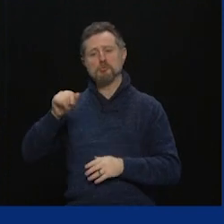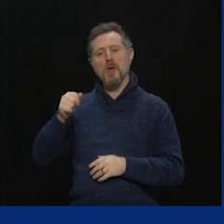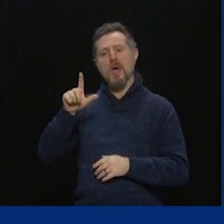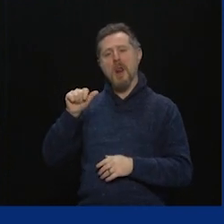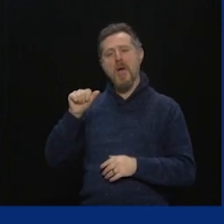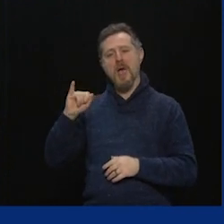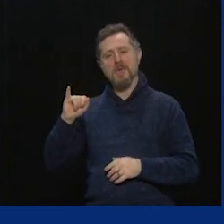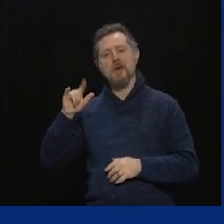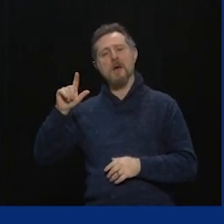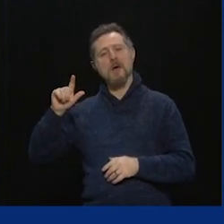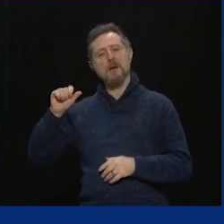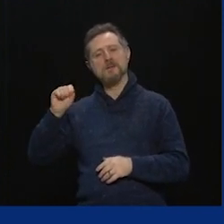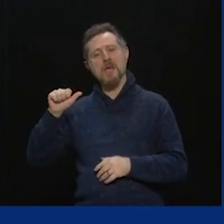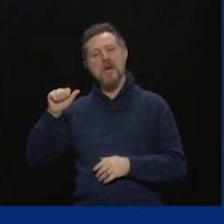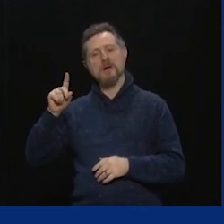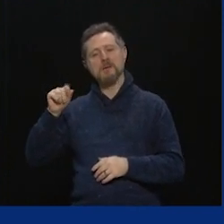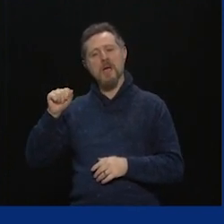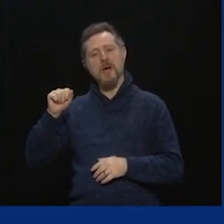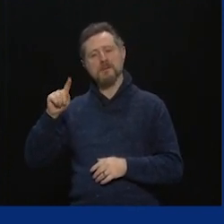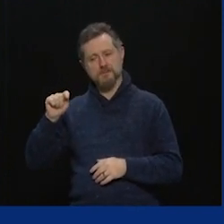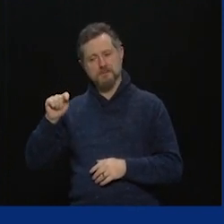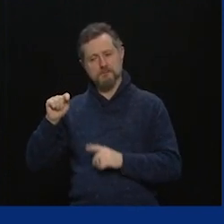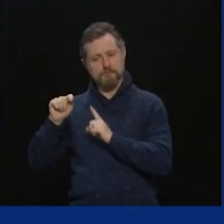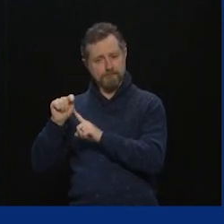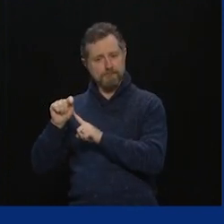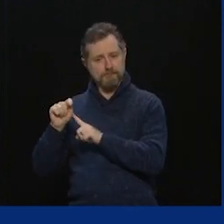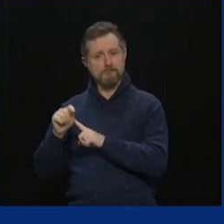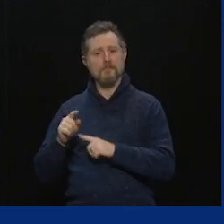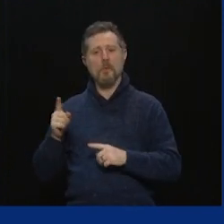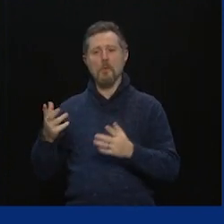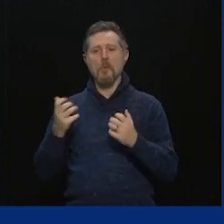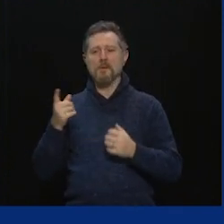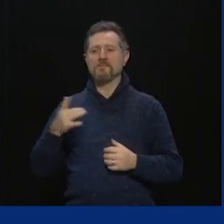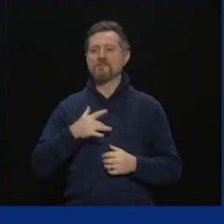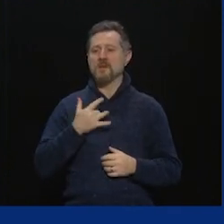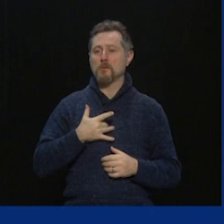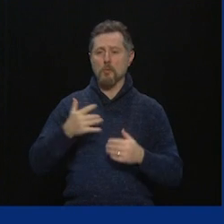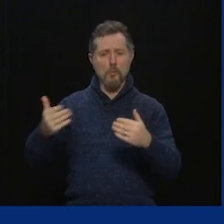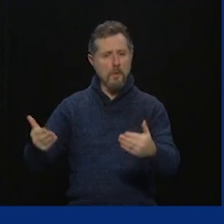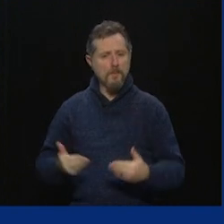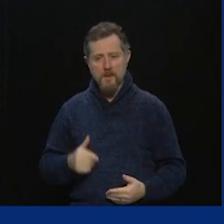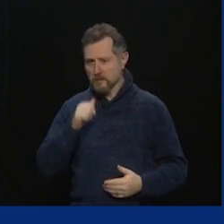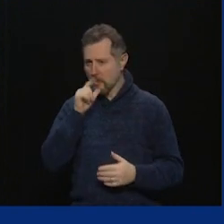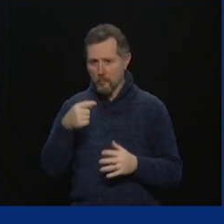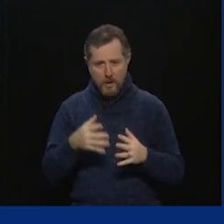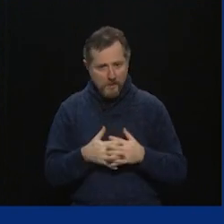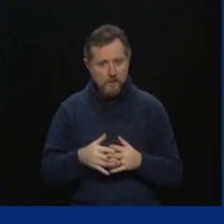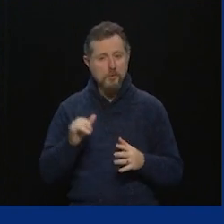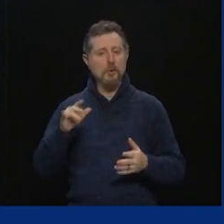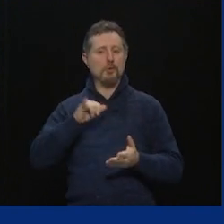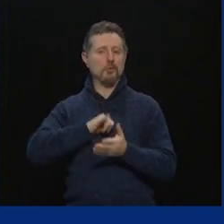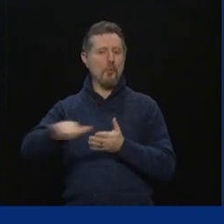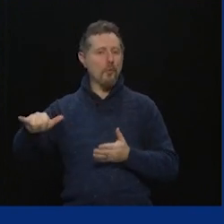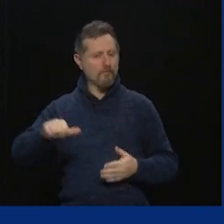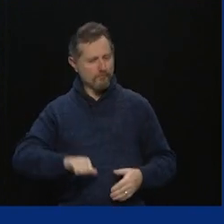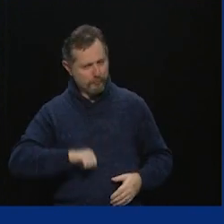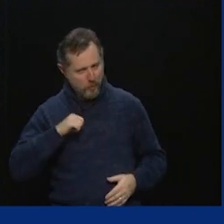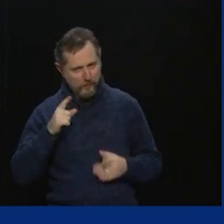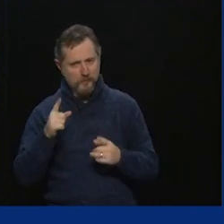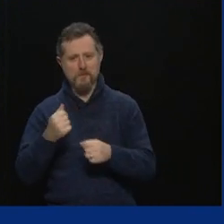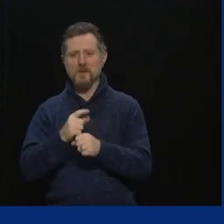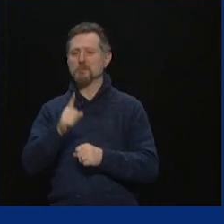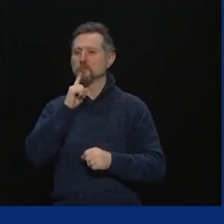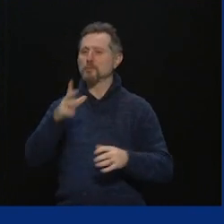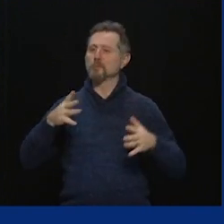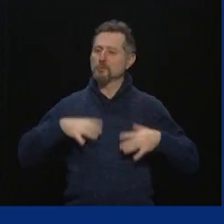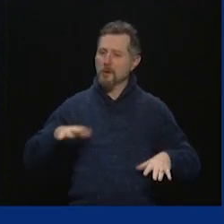journey here. I want you to feel welcome. And not just in America, but New York. We're very proud. We want to make sure that you're dressed warm to be able to handle our